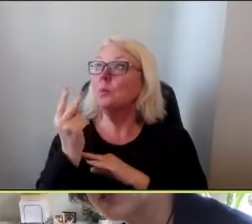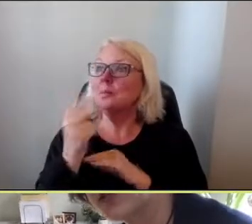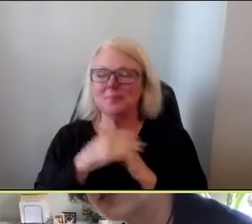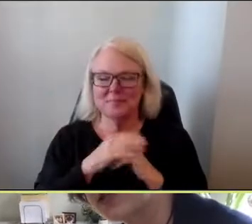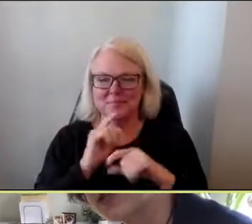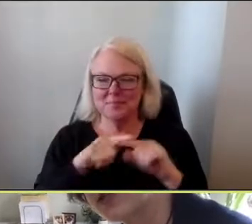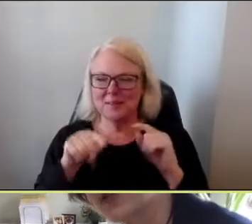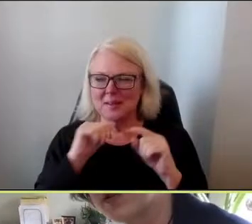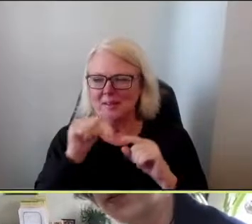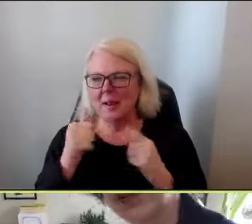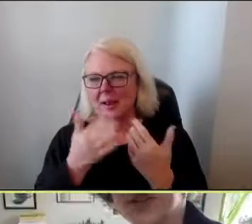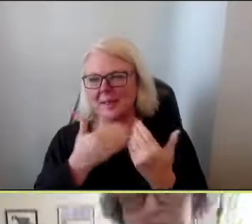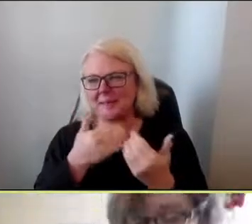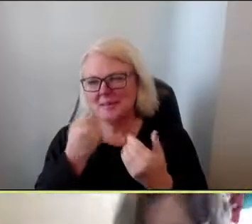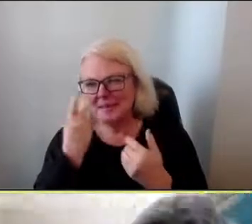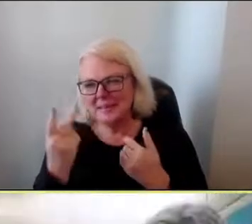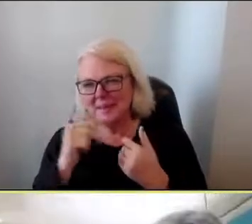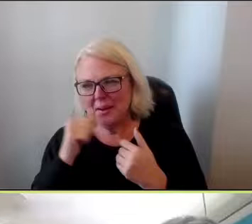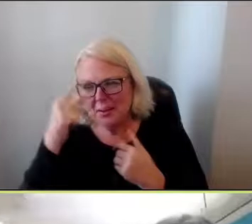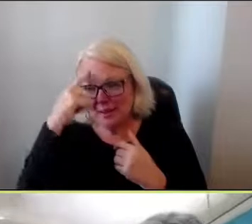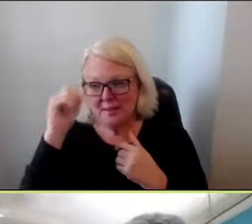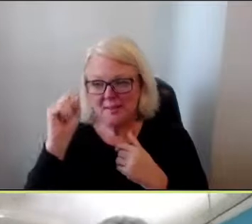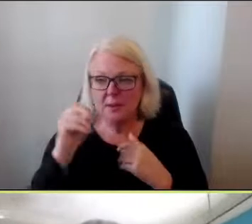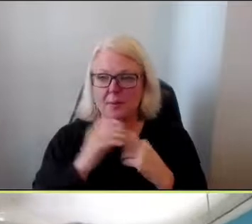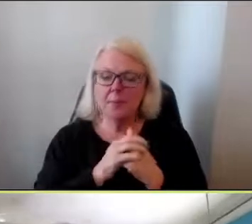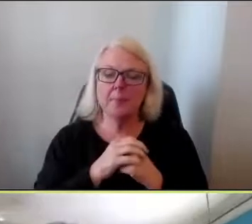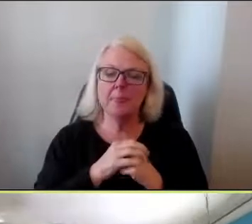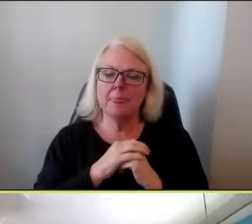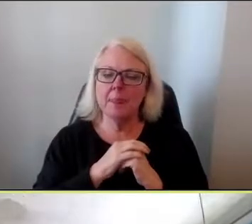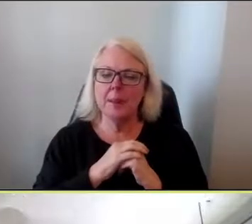sure they're especially easy to see right now.